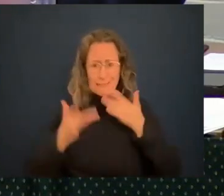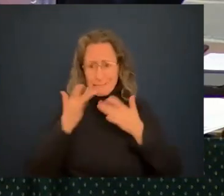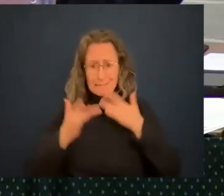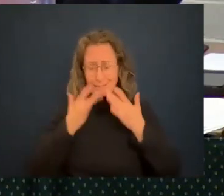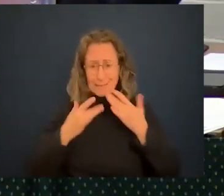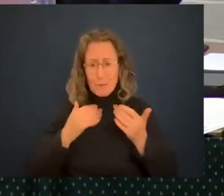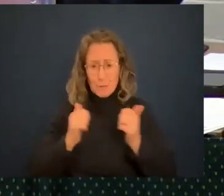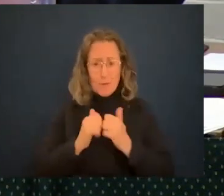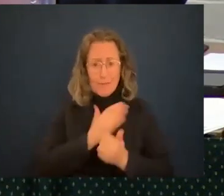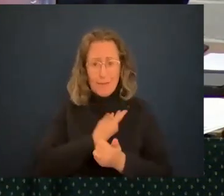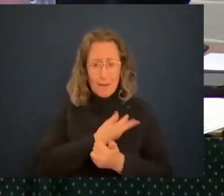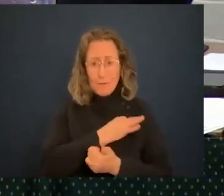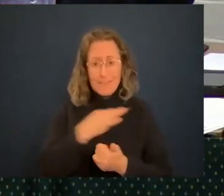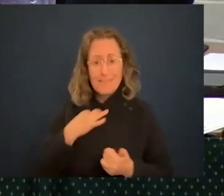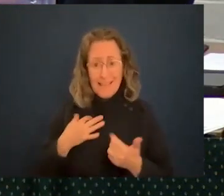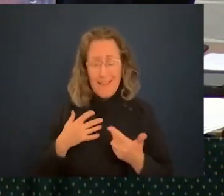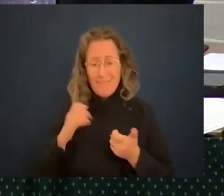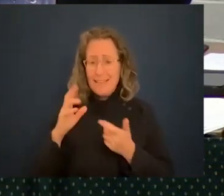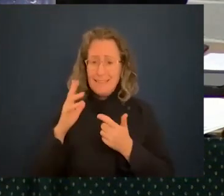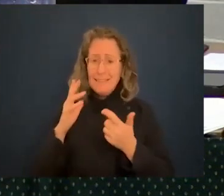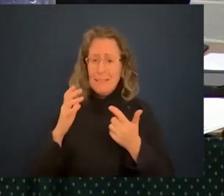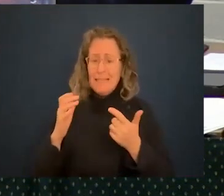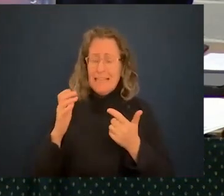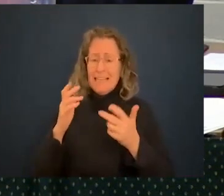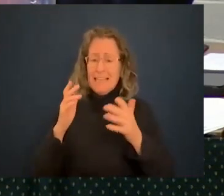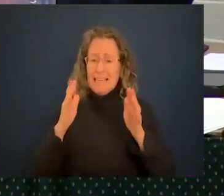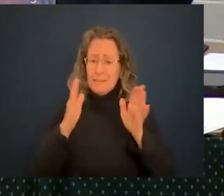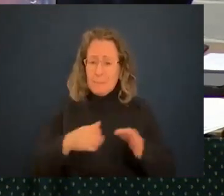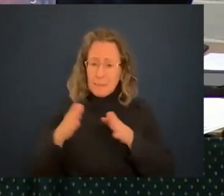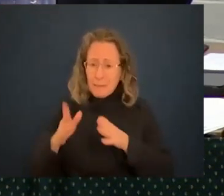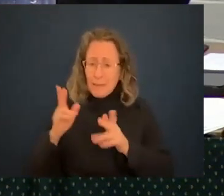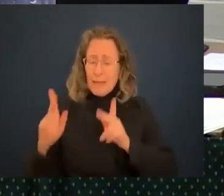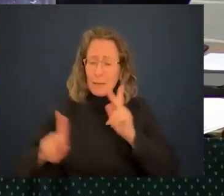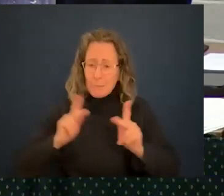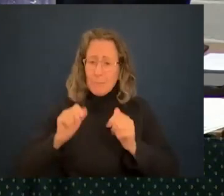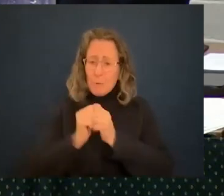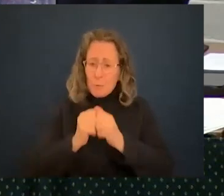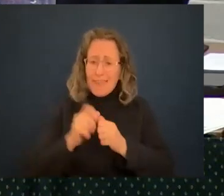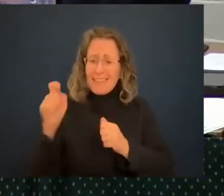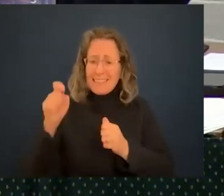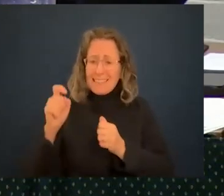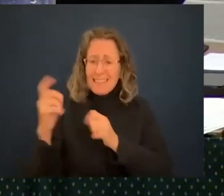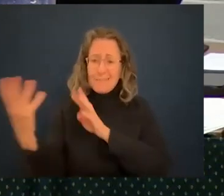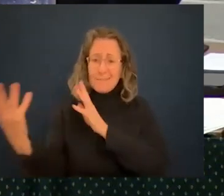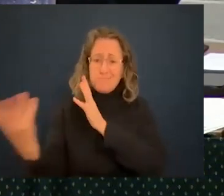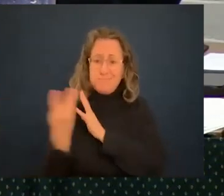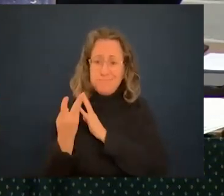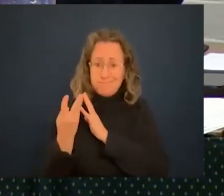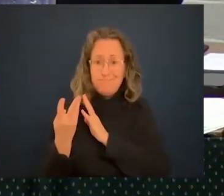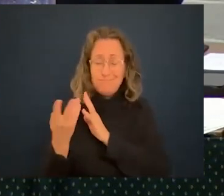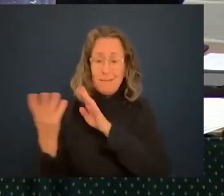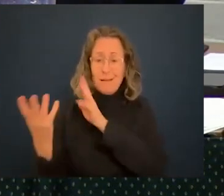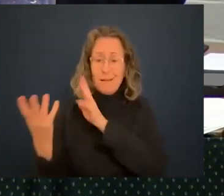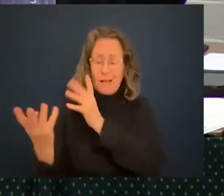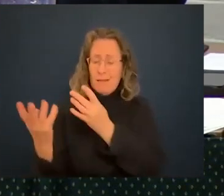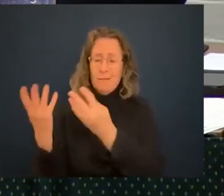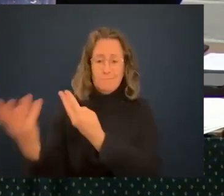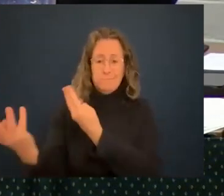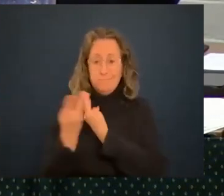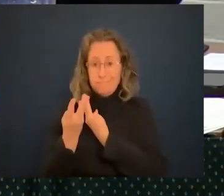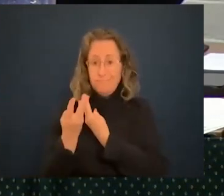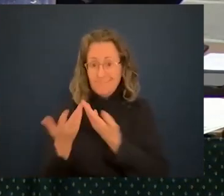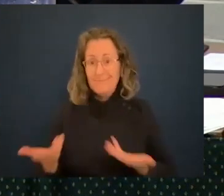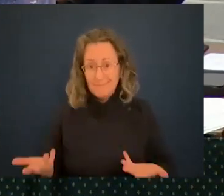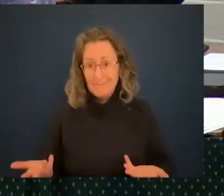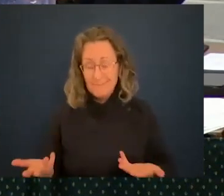demand that comes through our door as it is you know so what we're talking about here is trying to build capacity and from what I've heard we could